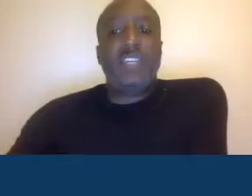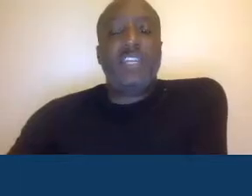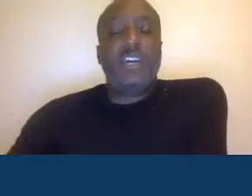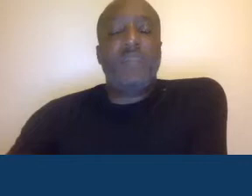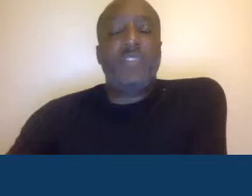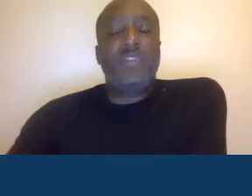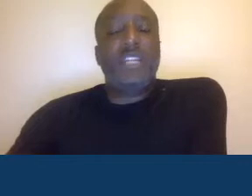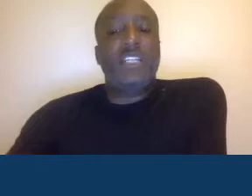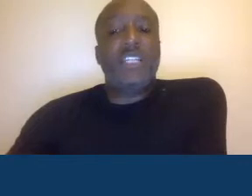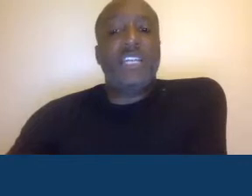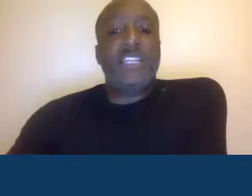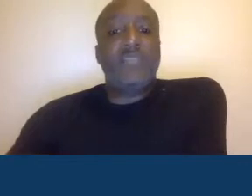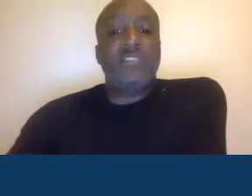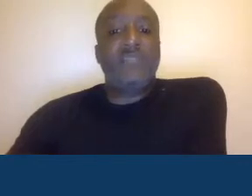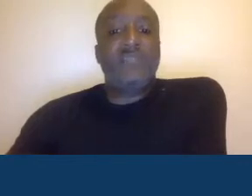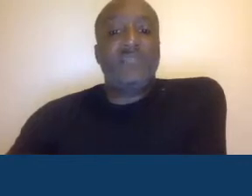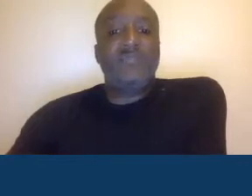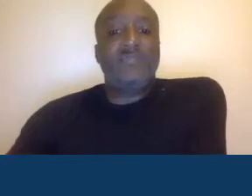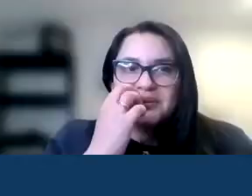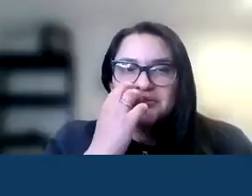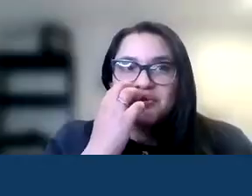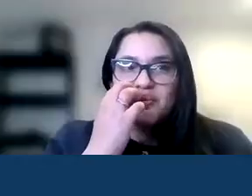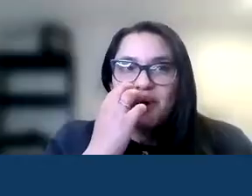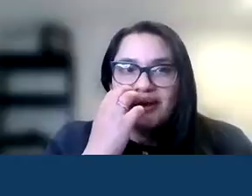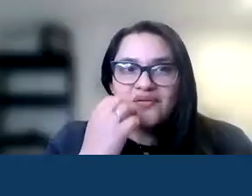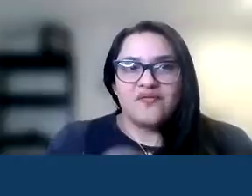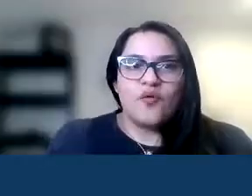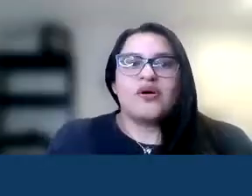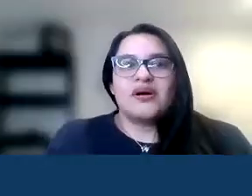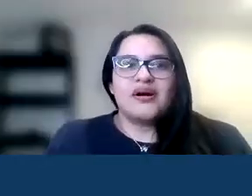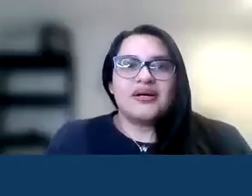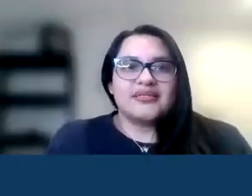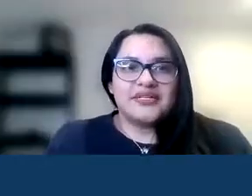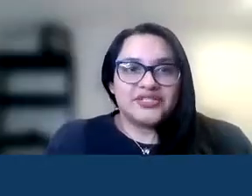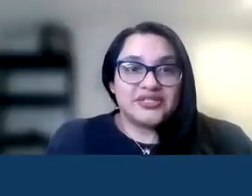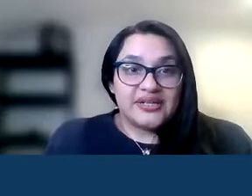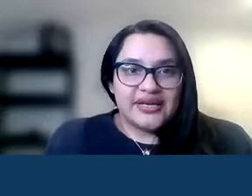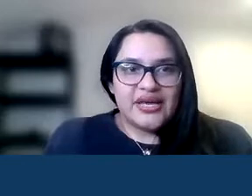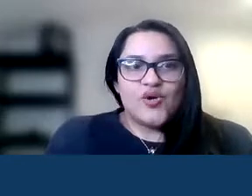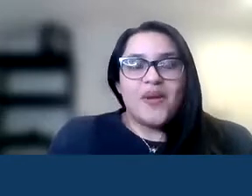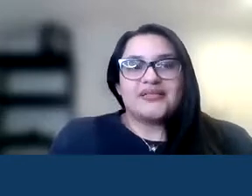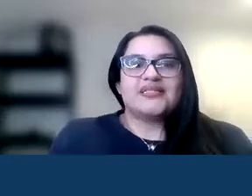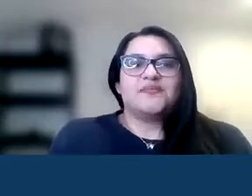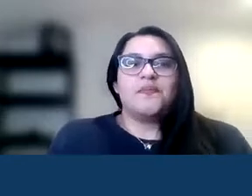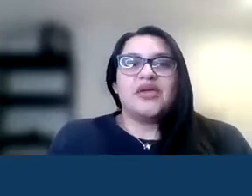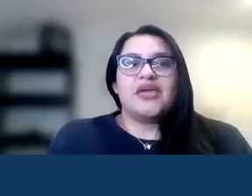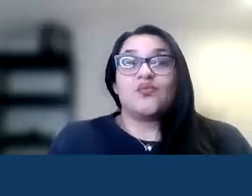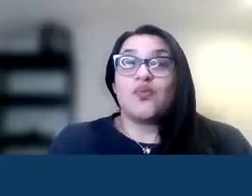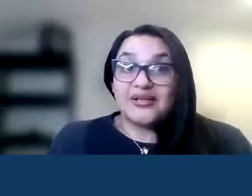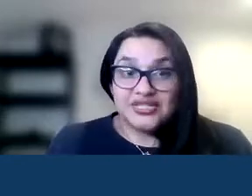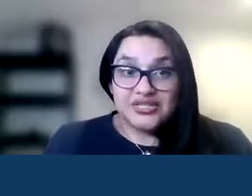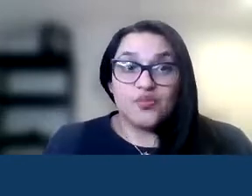be a delegate in ADEMs? So to run for Assembly District Delegate, you must